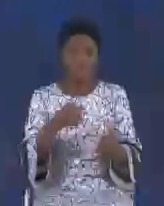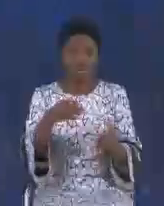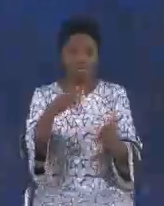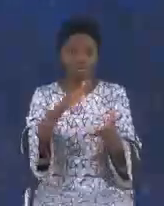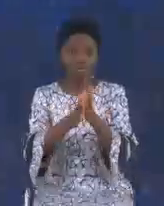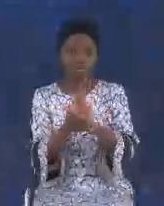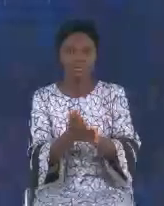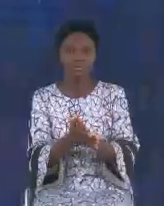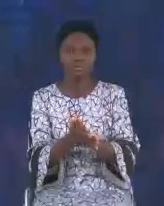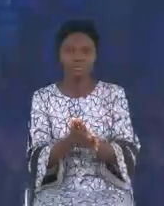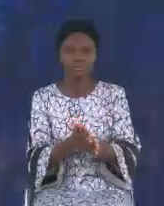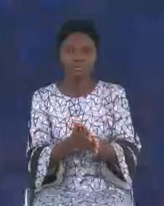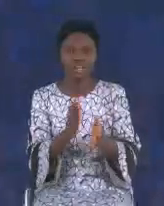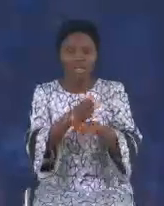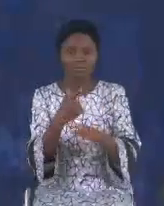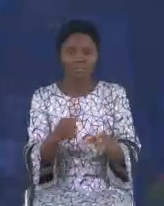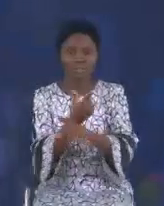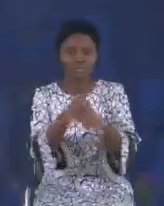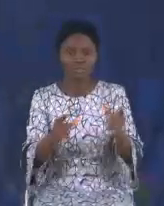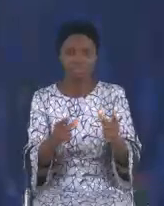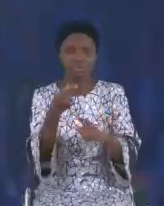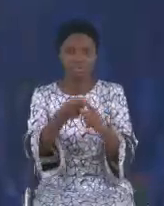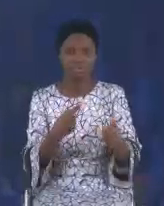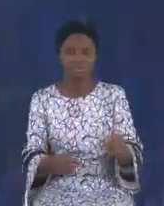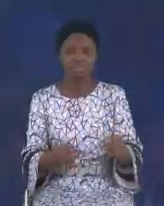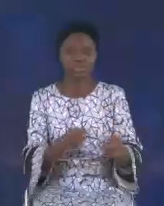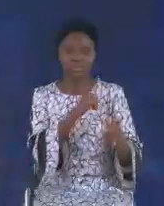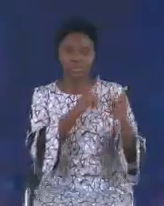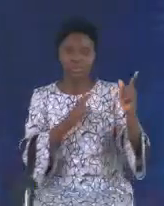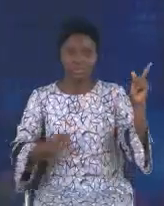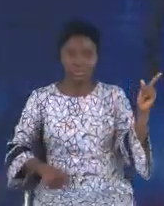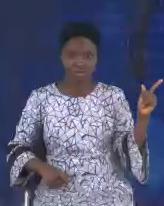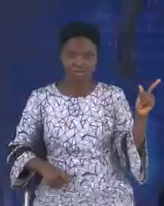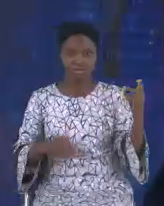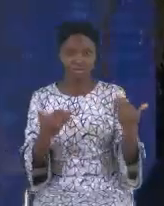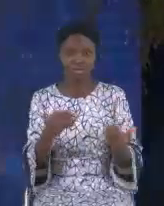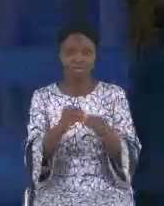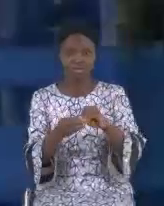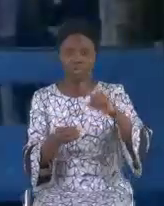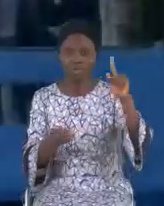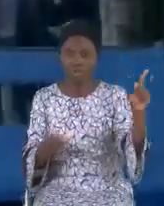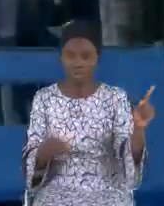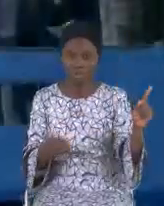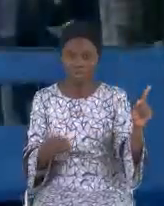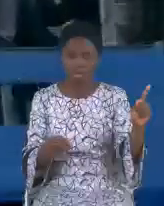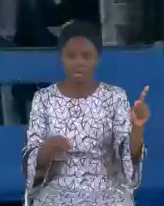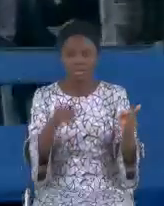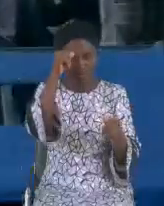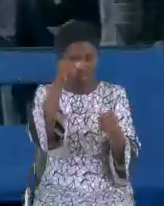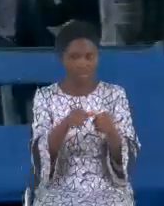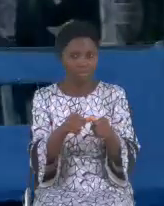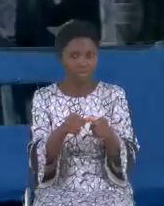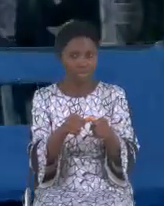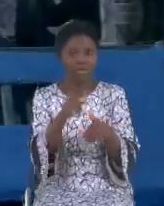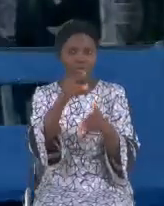the liberation from the Lord. Let's look at number one. Number one is, remember what